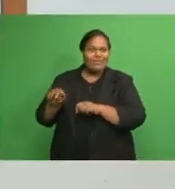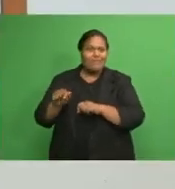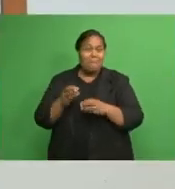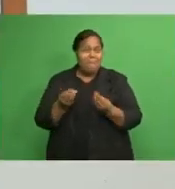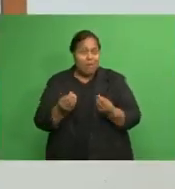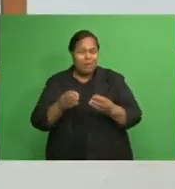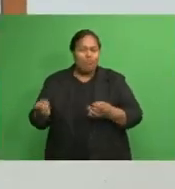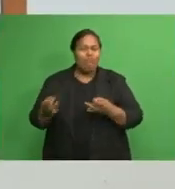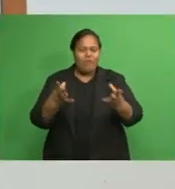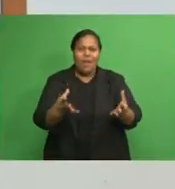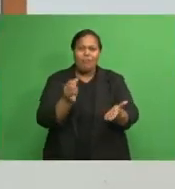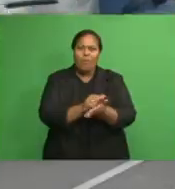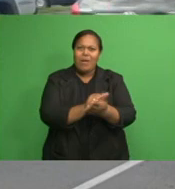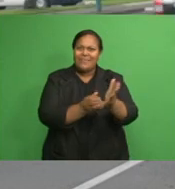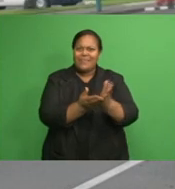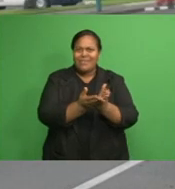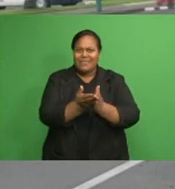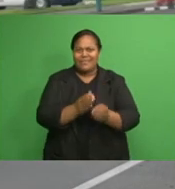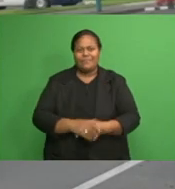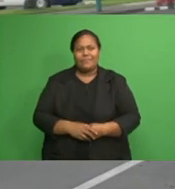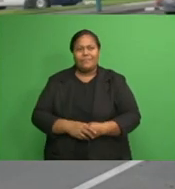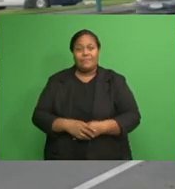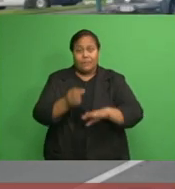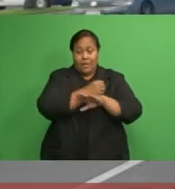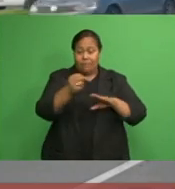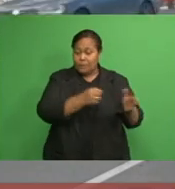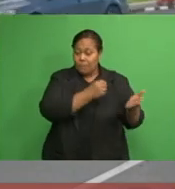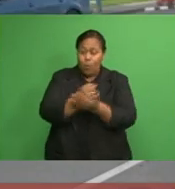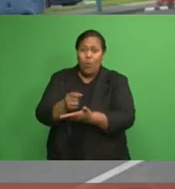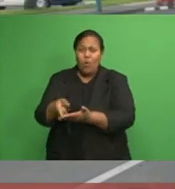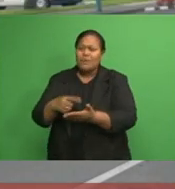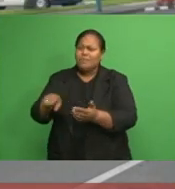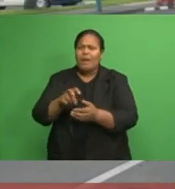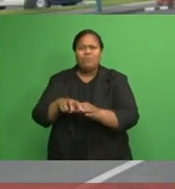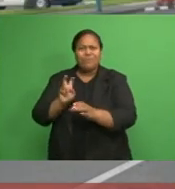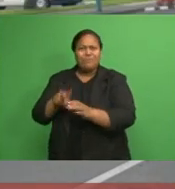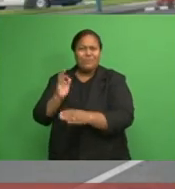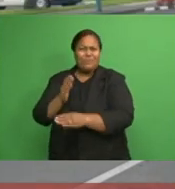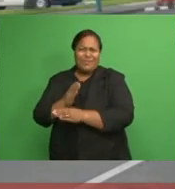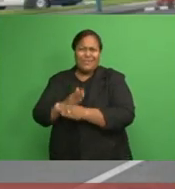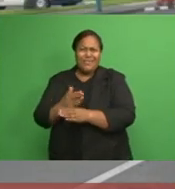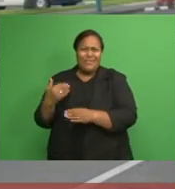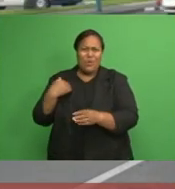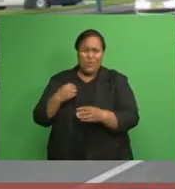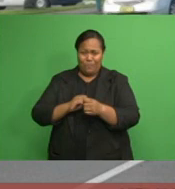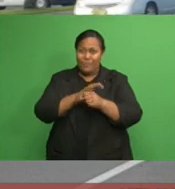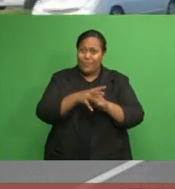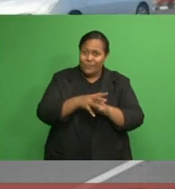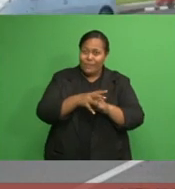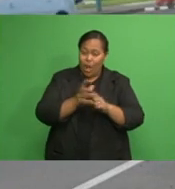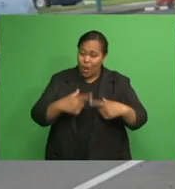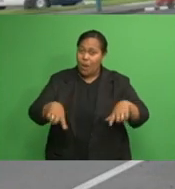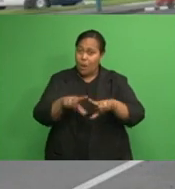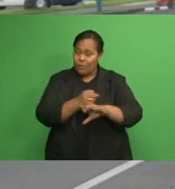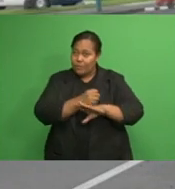provide these essential services. With the government supporting those who have lost their jobs due to COVID-19, the local government ministry